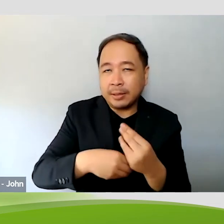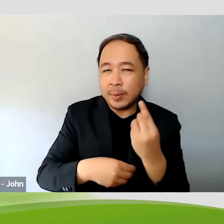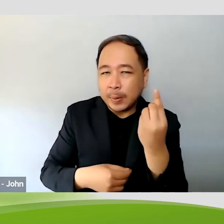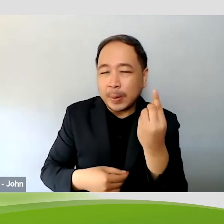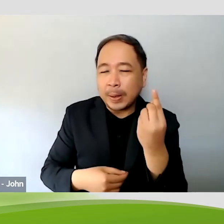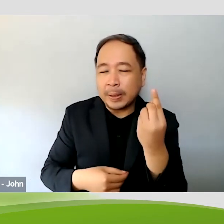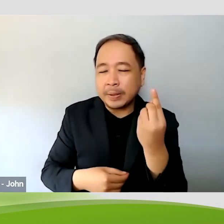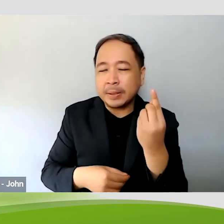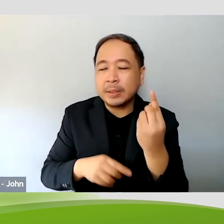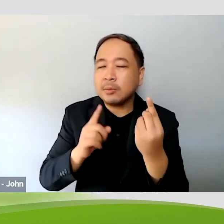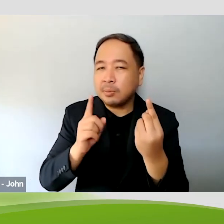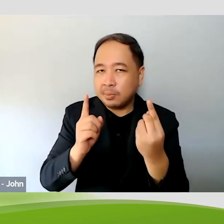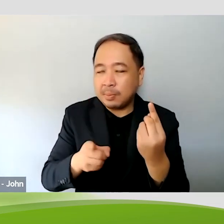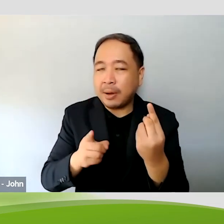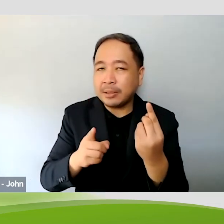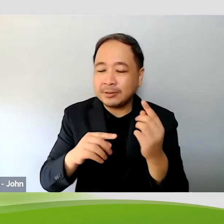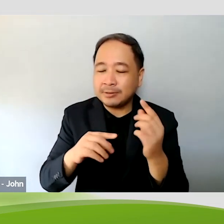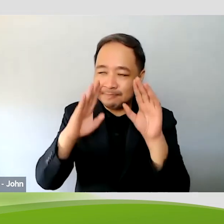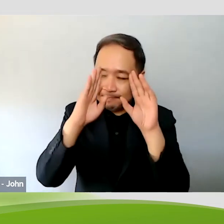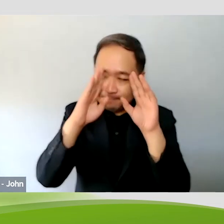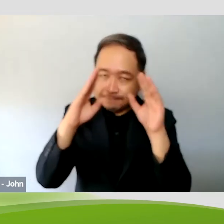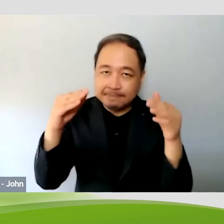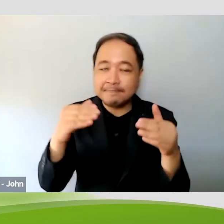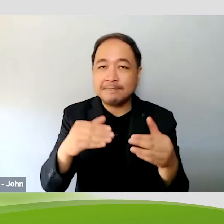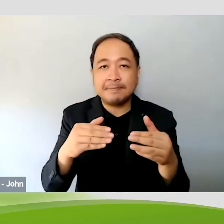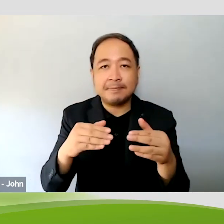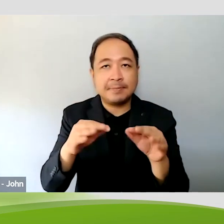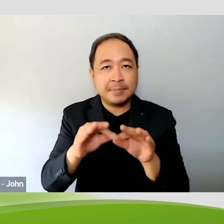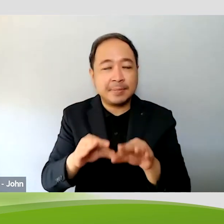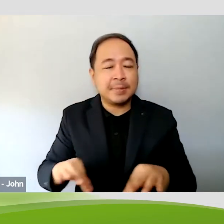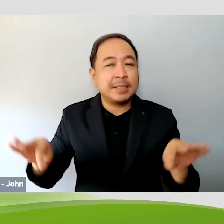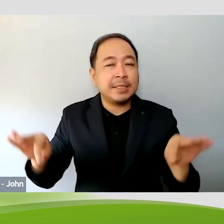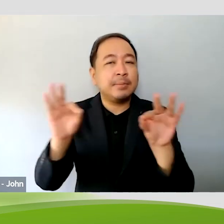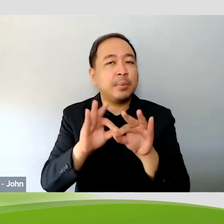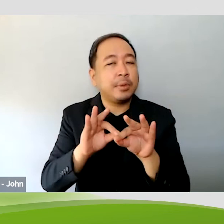should not lose sight to the importance of development